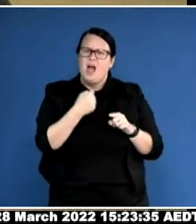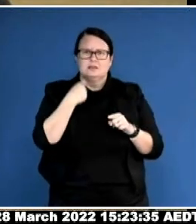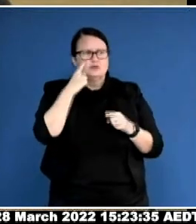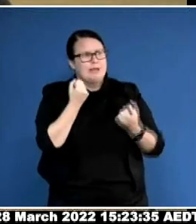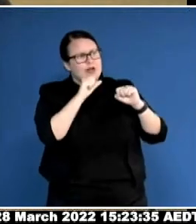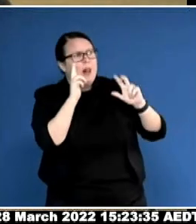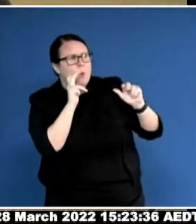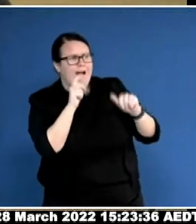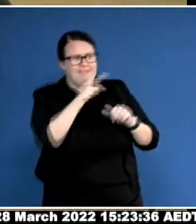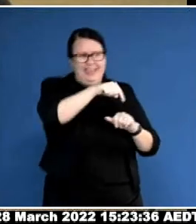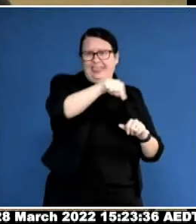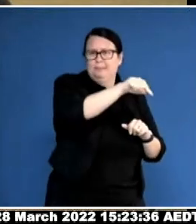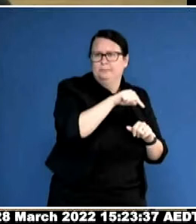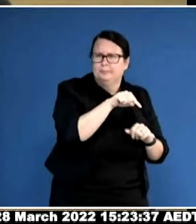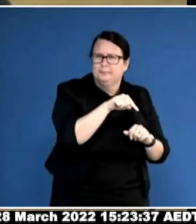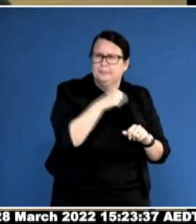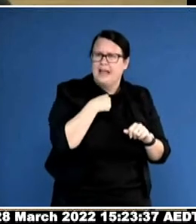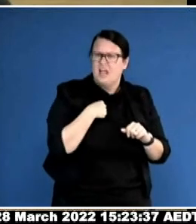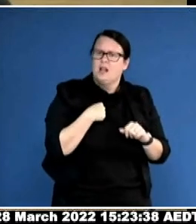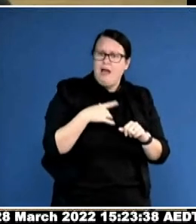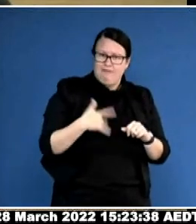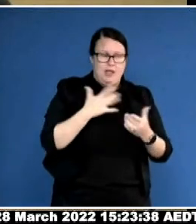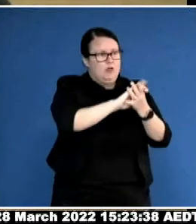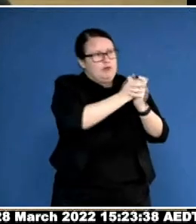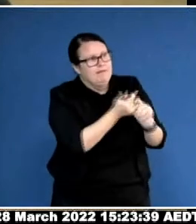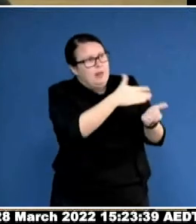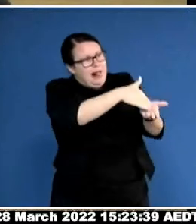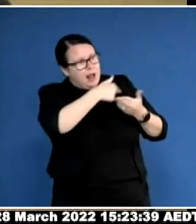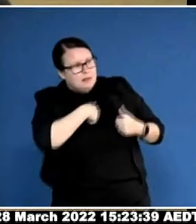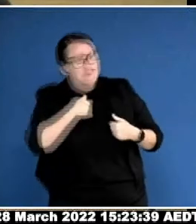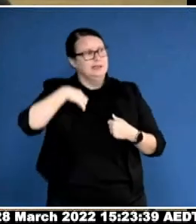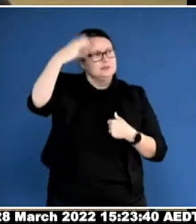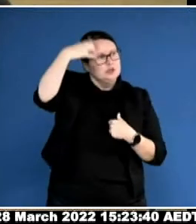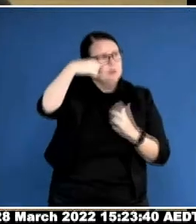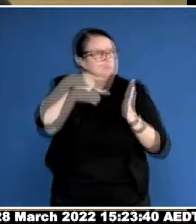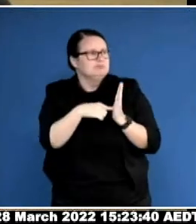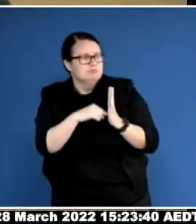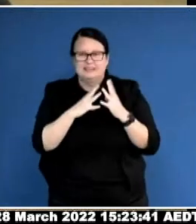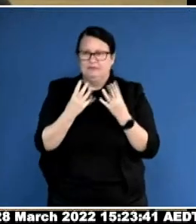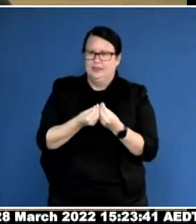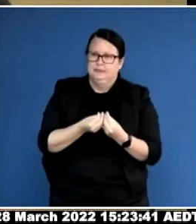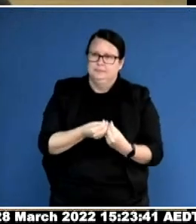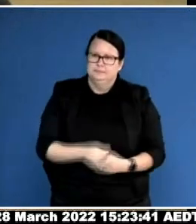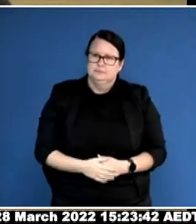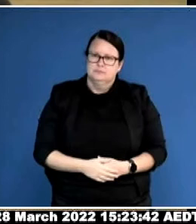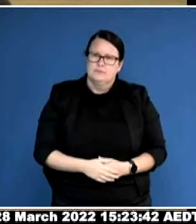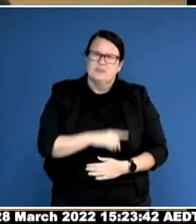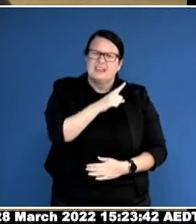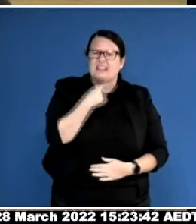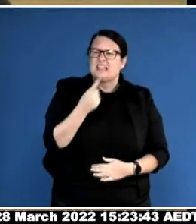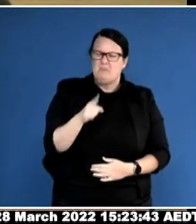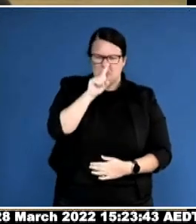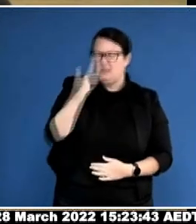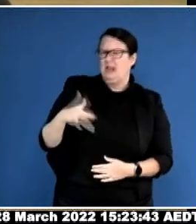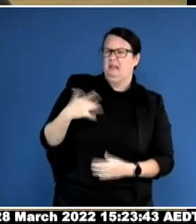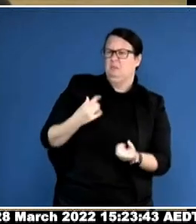them, and I suppose I felt grateful for the assistance they provided me. They would say things to me like, "You couldn't do this